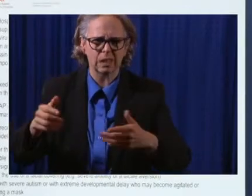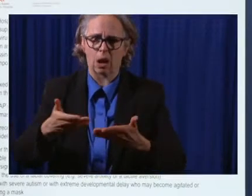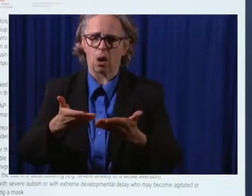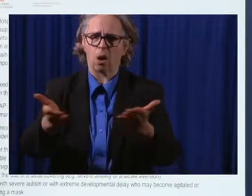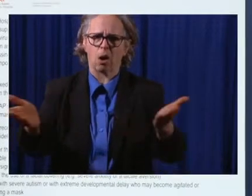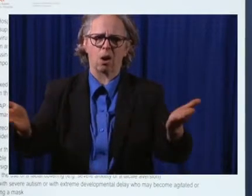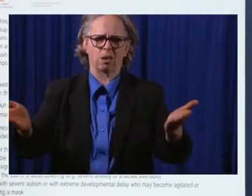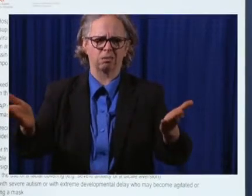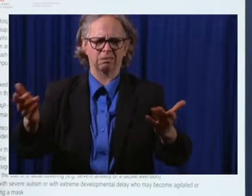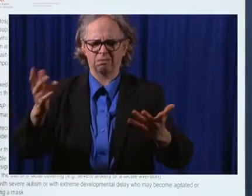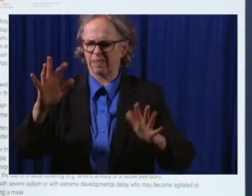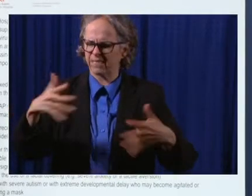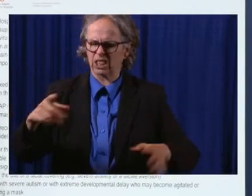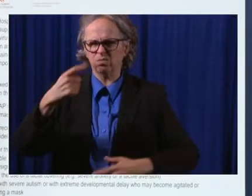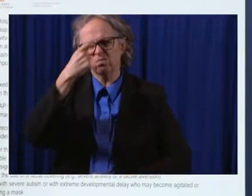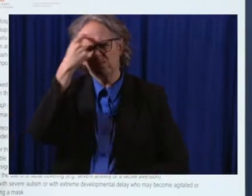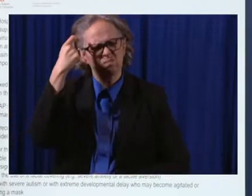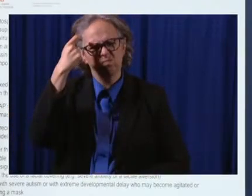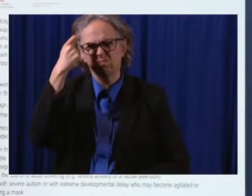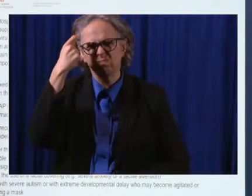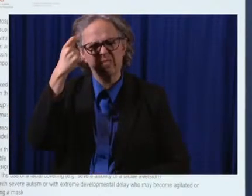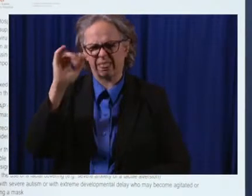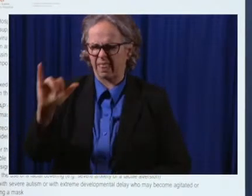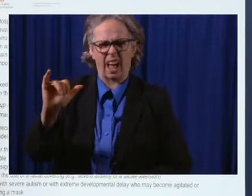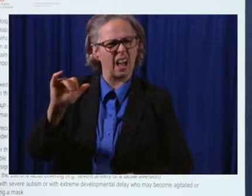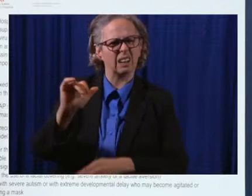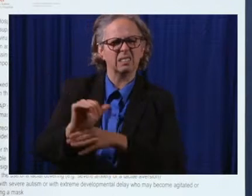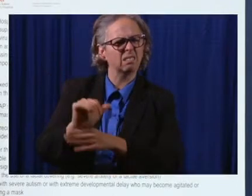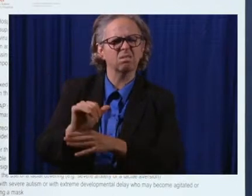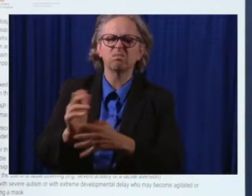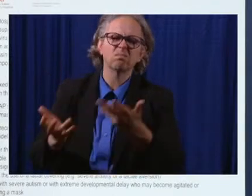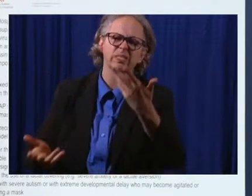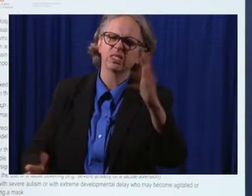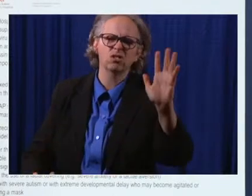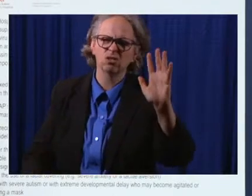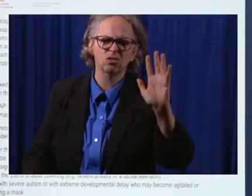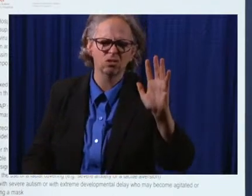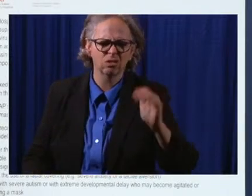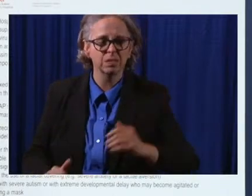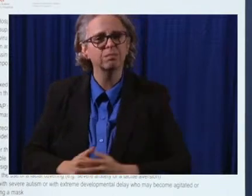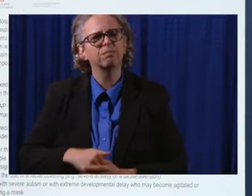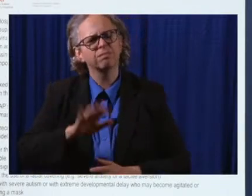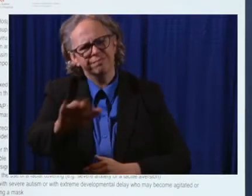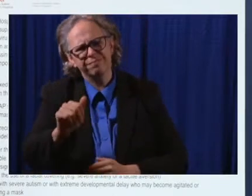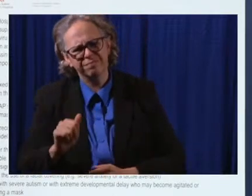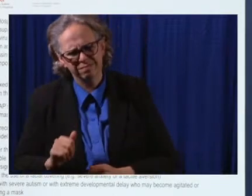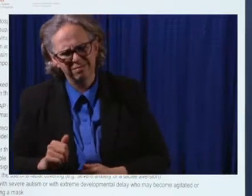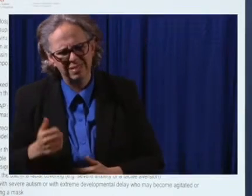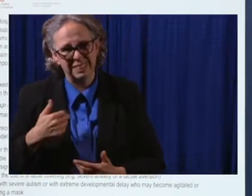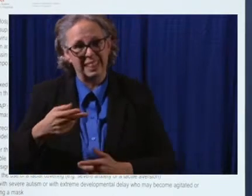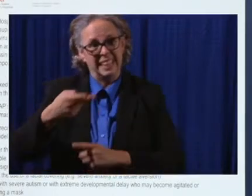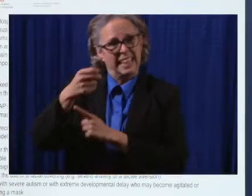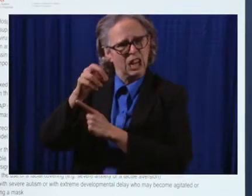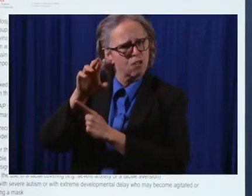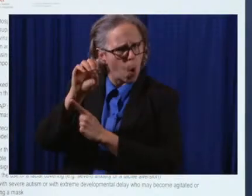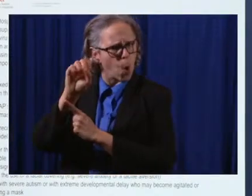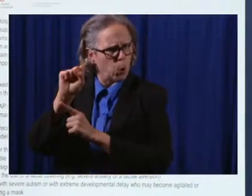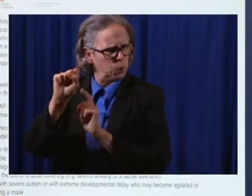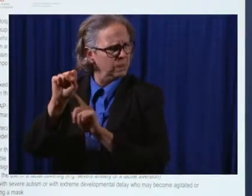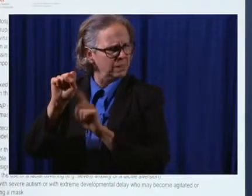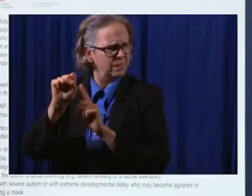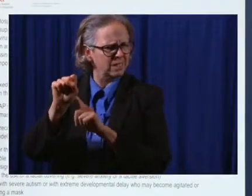night. We offer our most sincere thanks to the heroic officers who ran towards, not away, ran